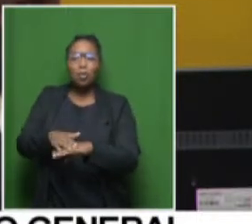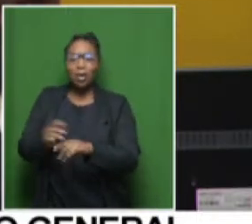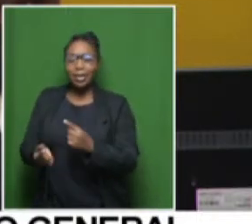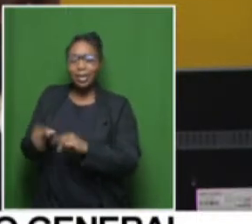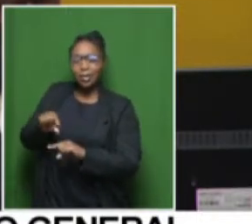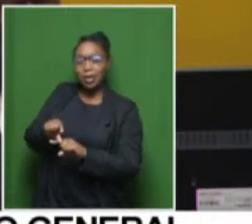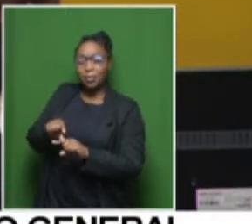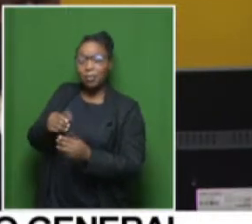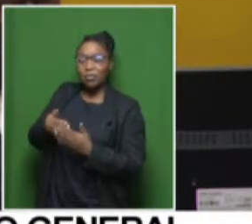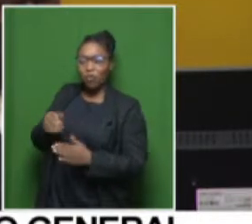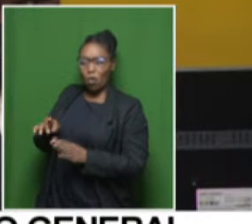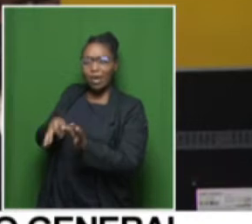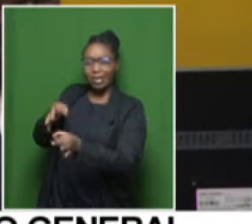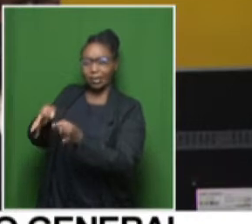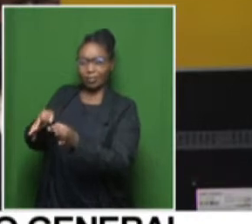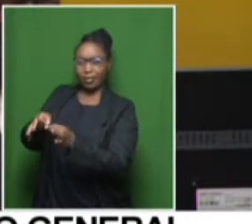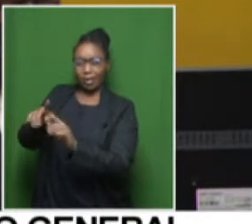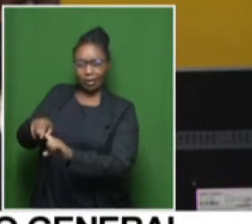the